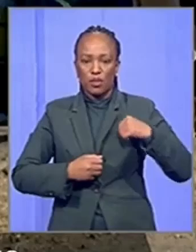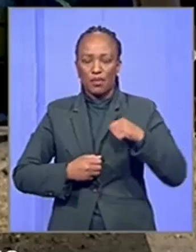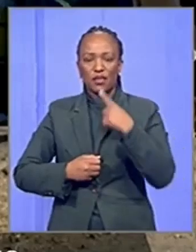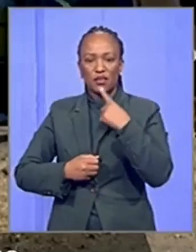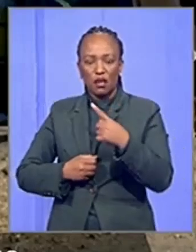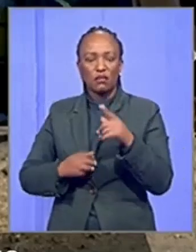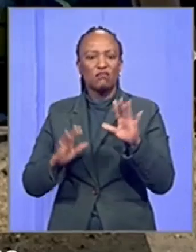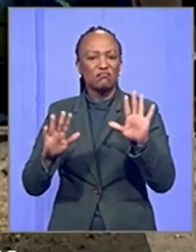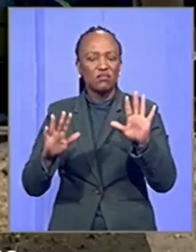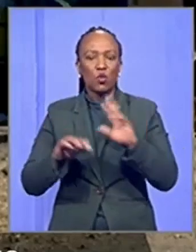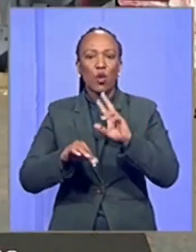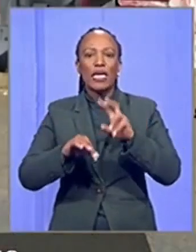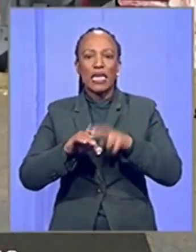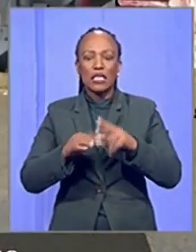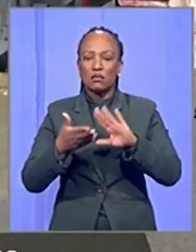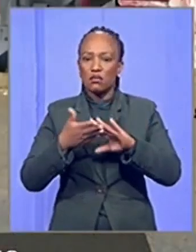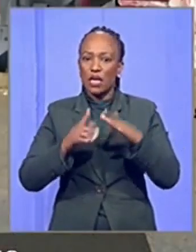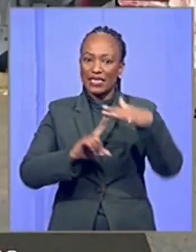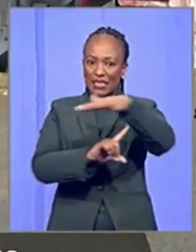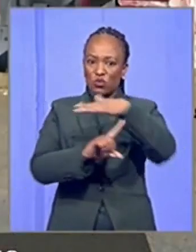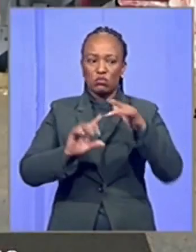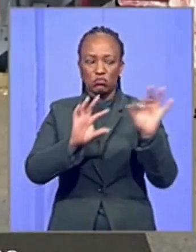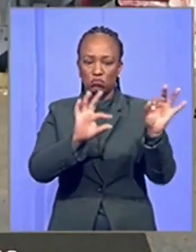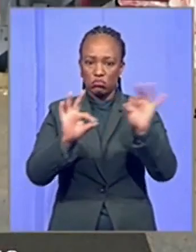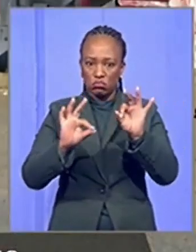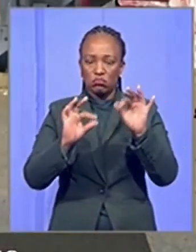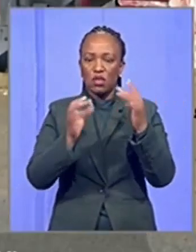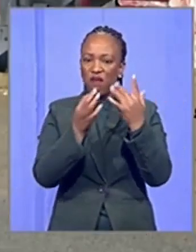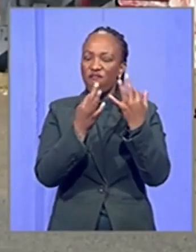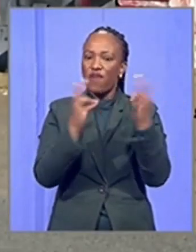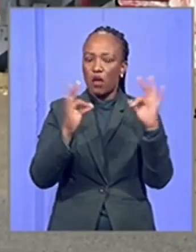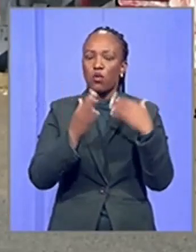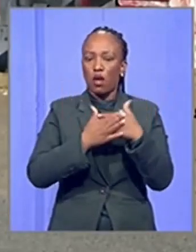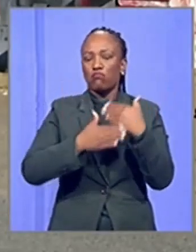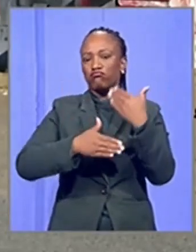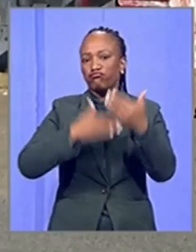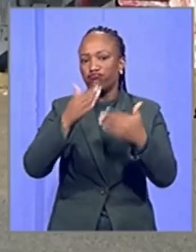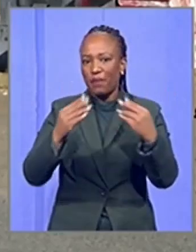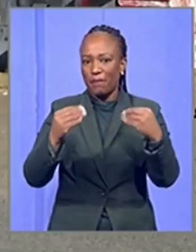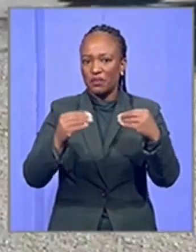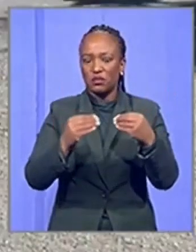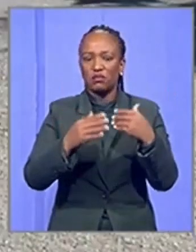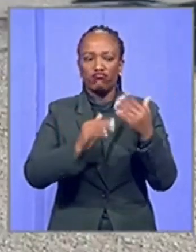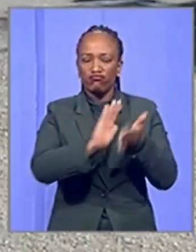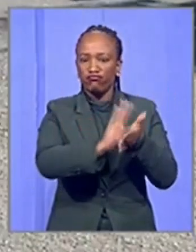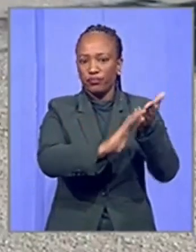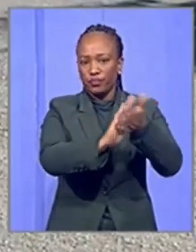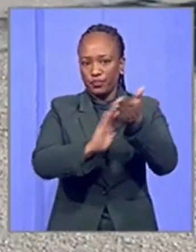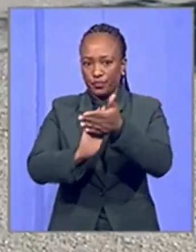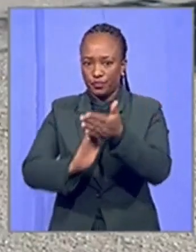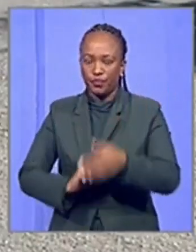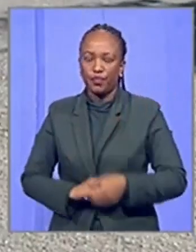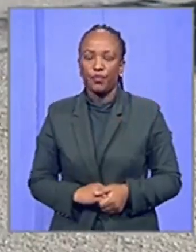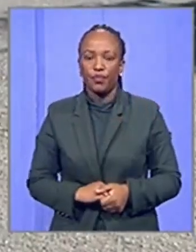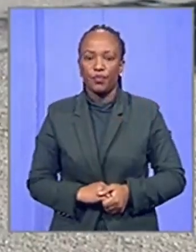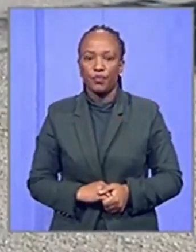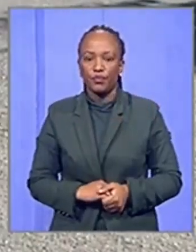khutšo le maemo ao a lokologilego go ka tšwetša pele tša kgwebo. Ishmael Modiba, ditaba tša